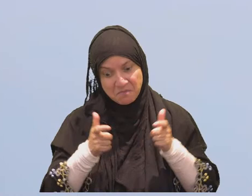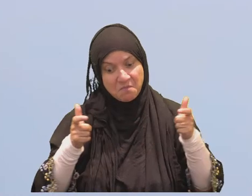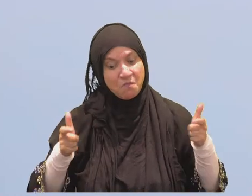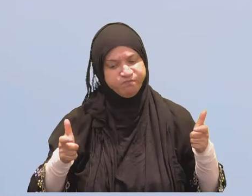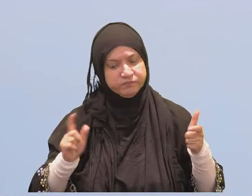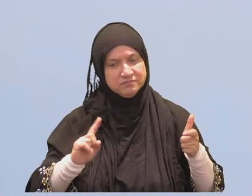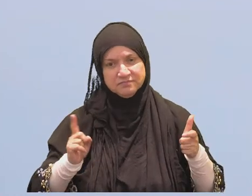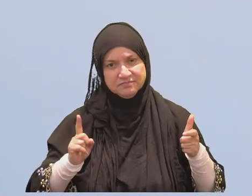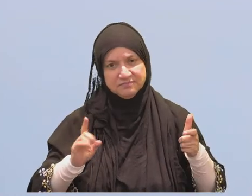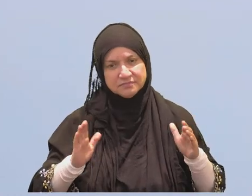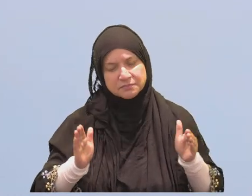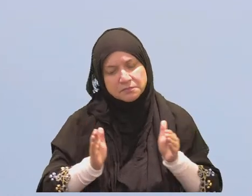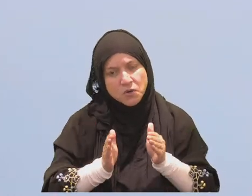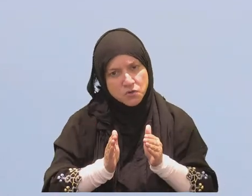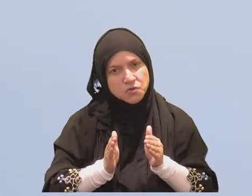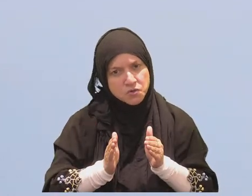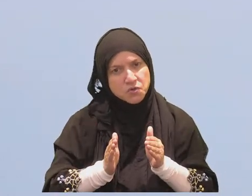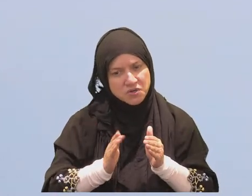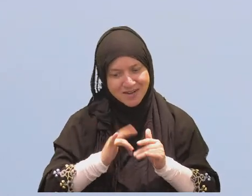don't eat.